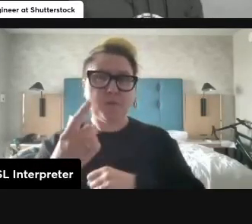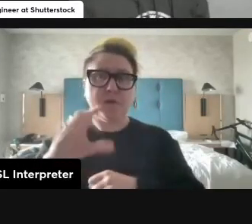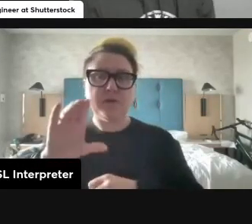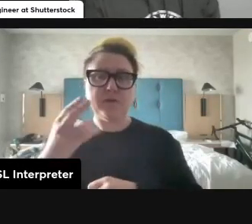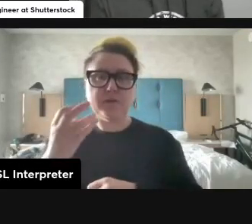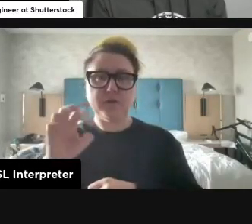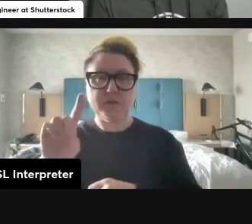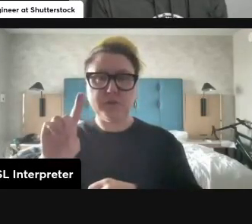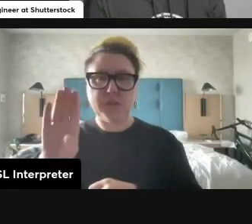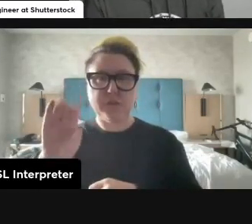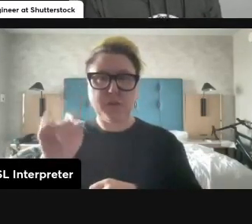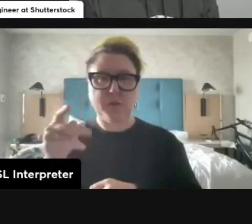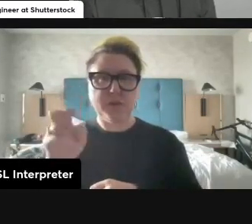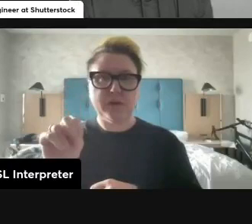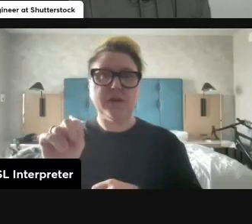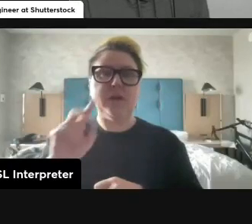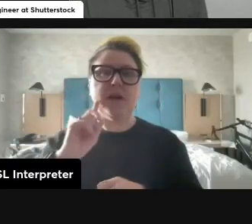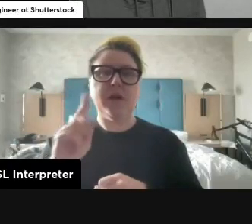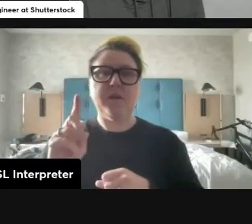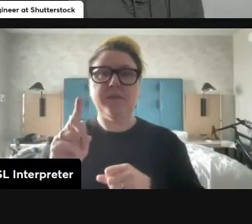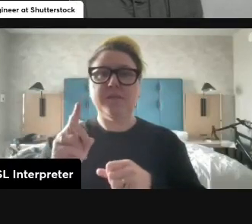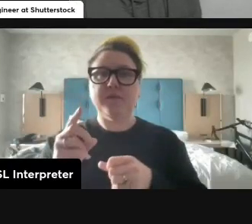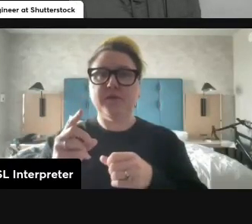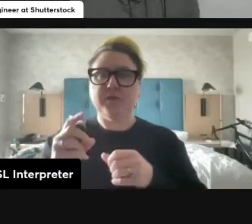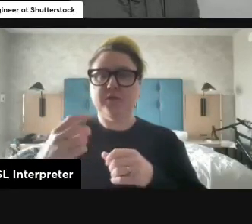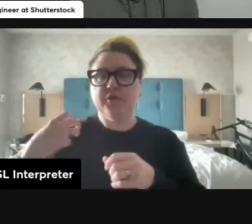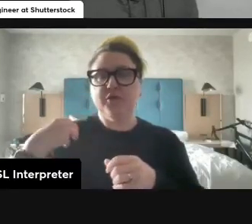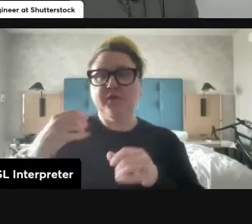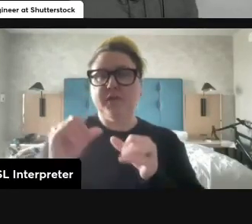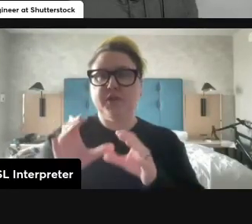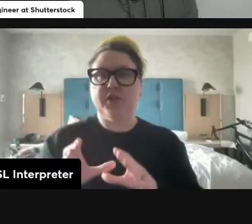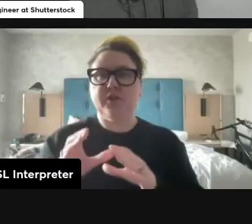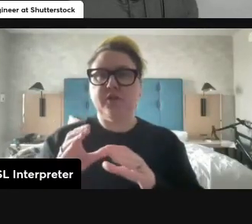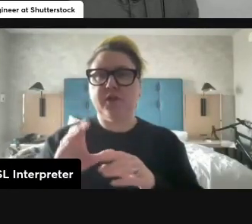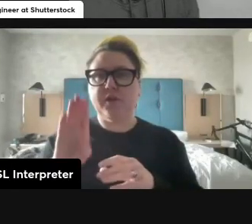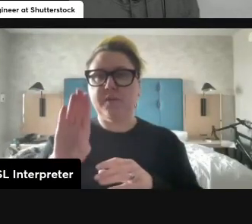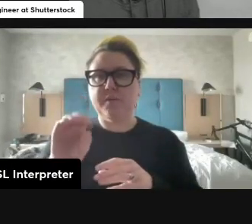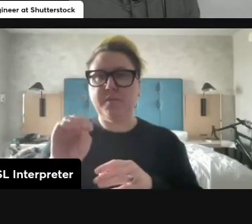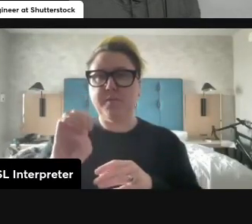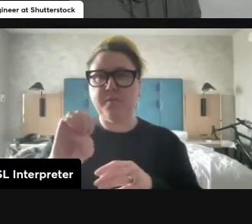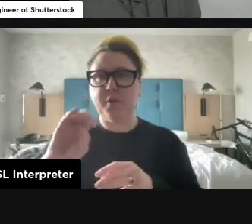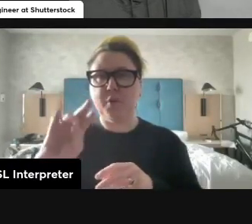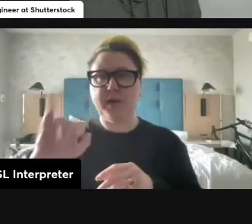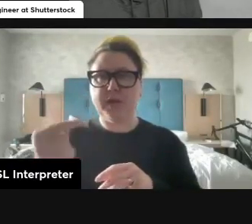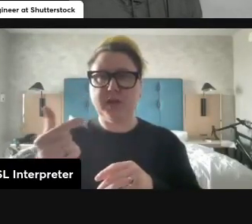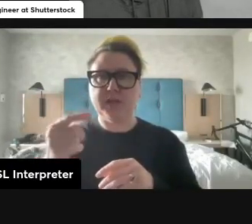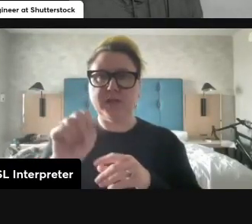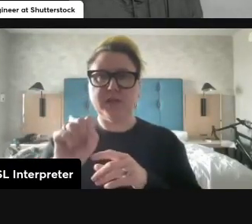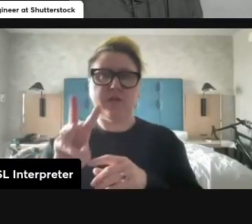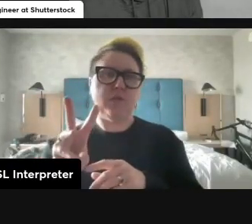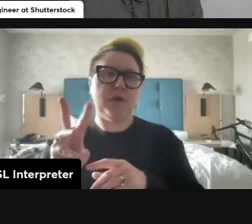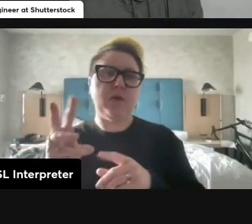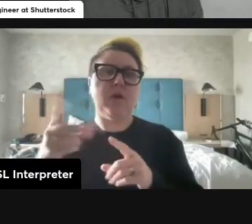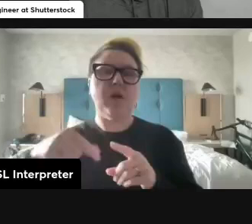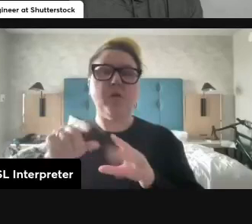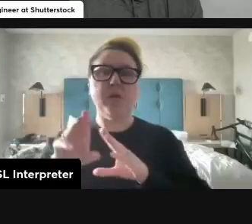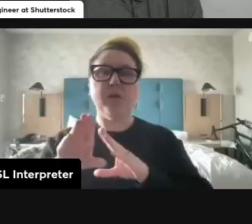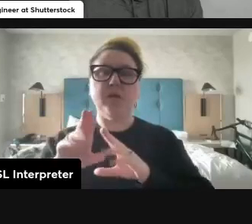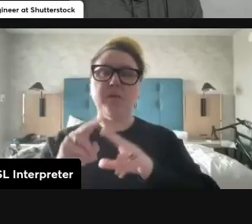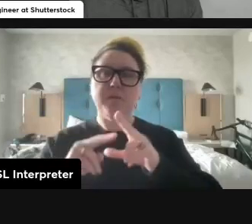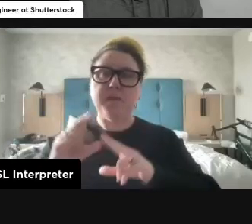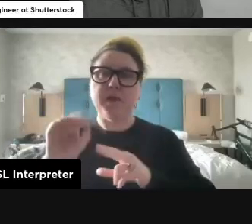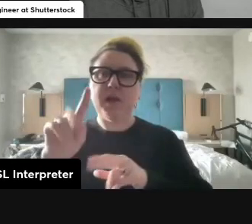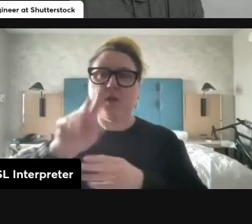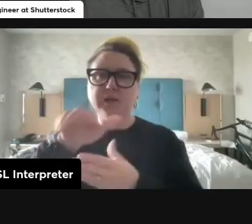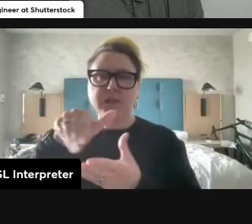Beaudin, Chief Engineer of the Boeing Software Factory at Boeing. We're building out a centralized